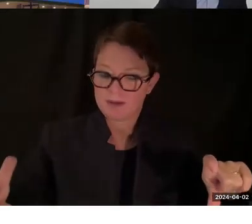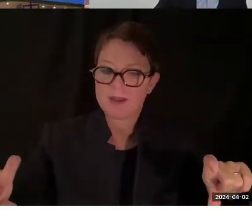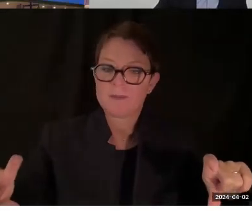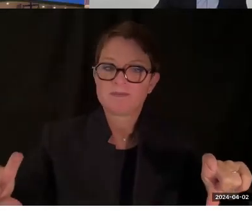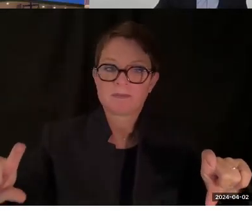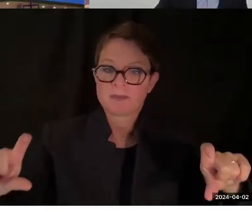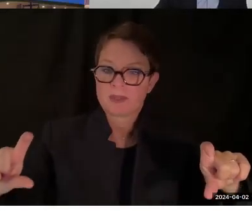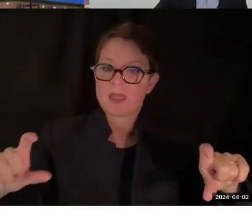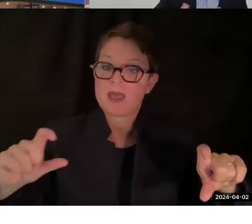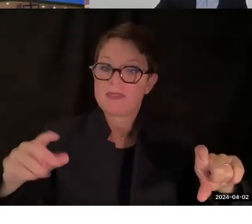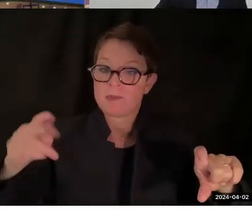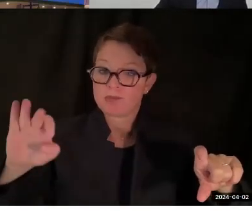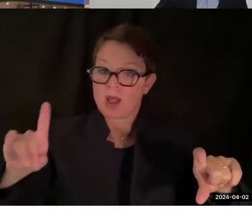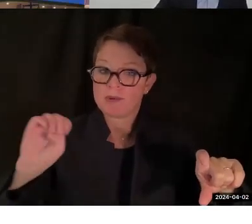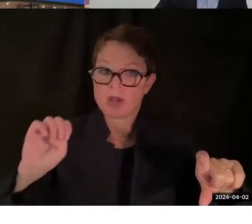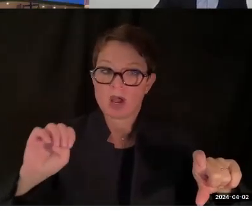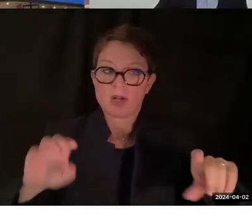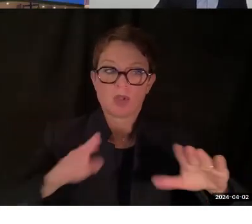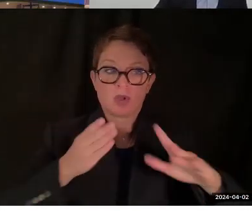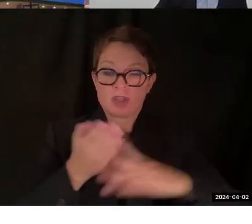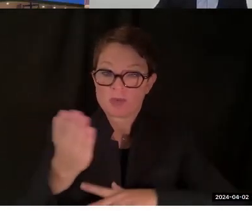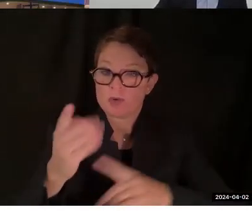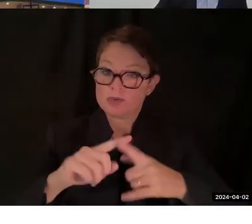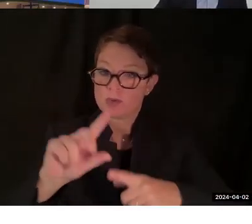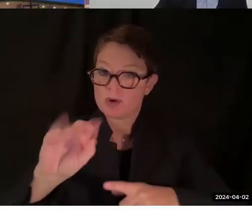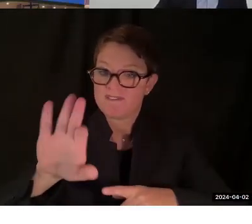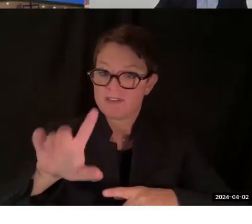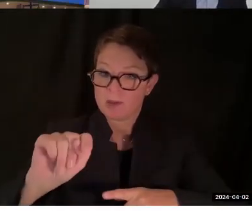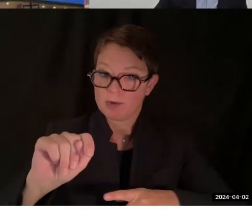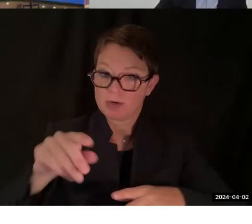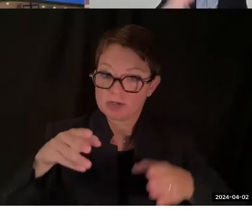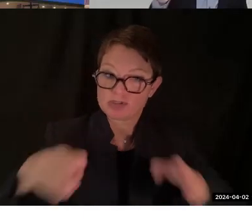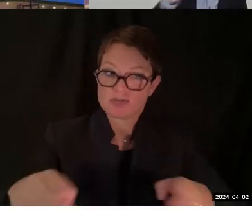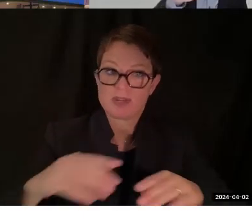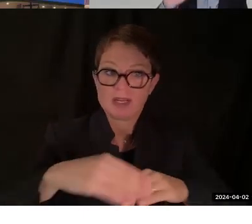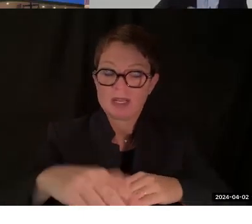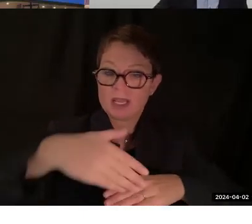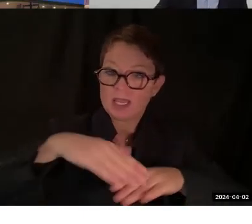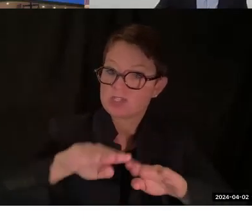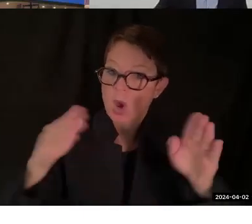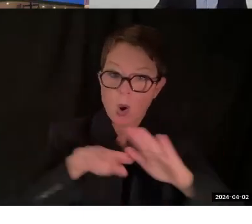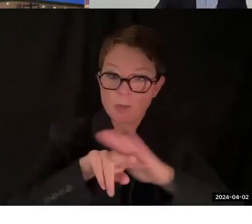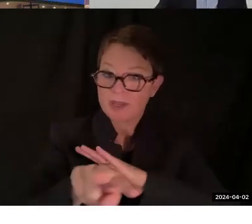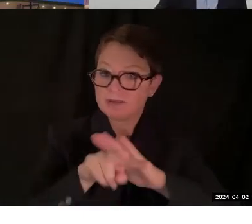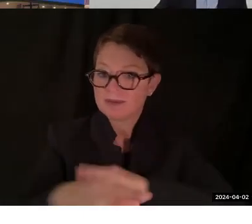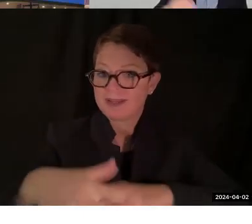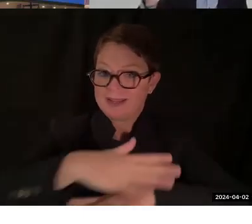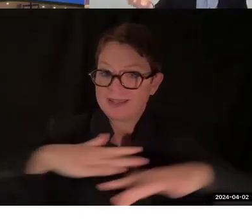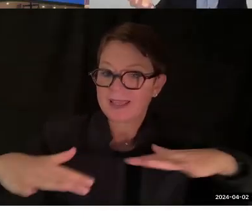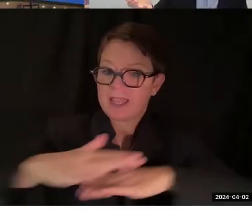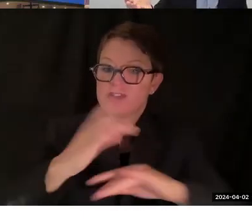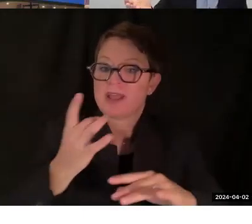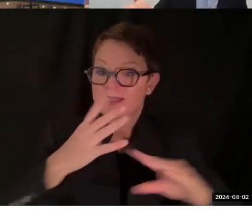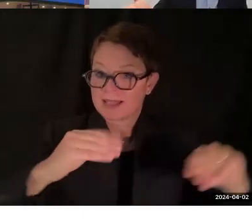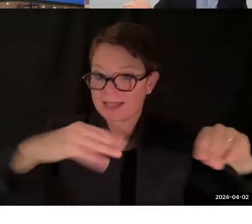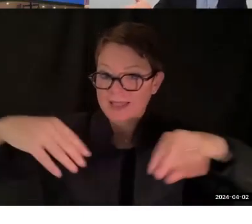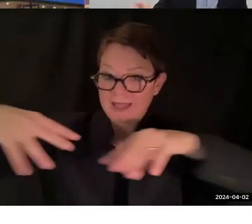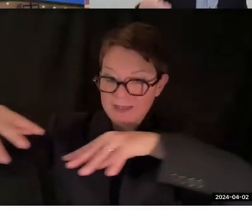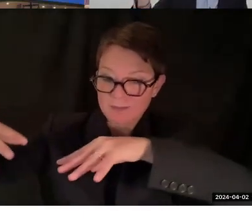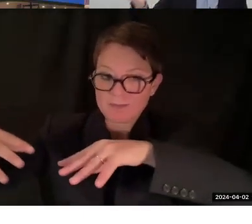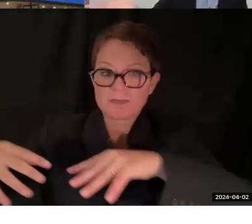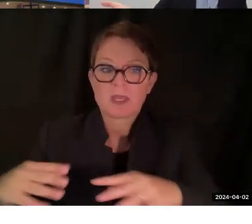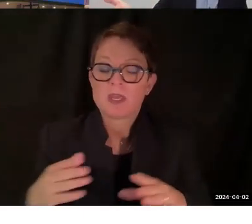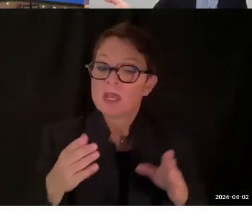prior image looking through towards Filbert. That is open and engaged and lit. At street